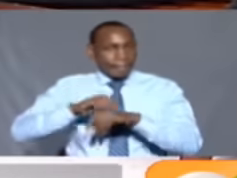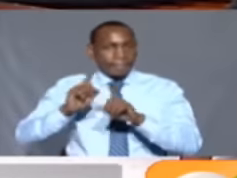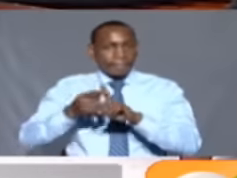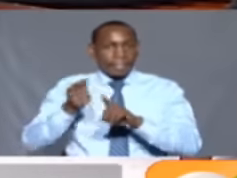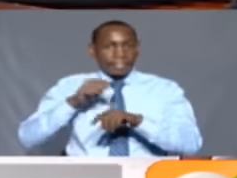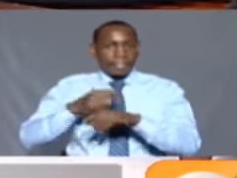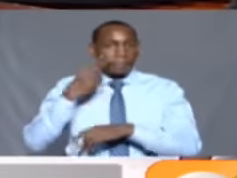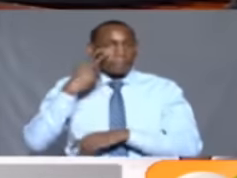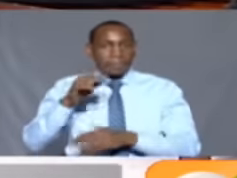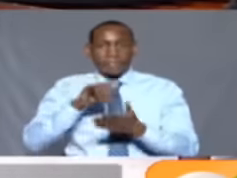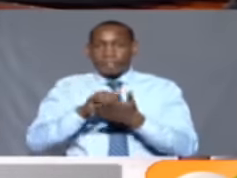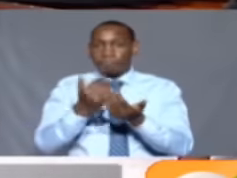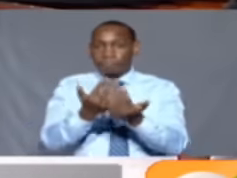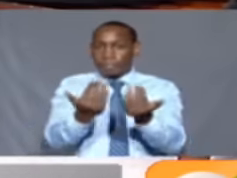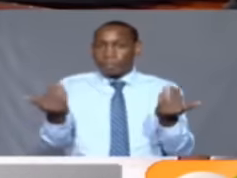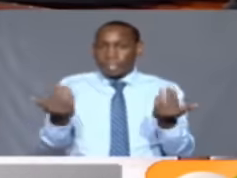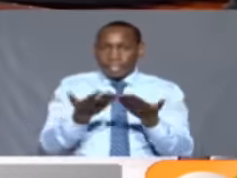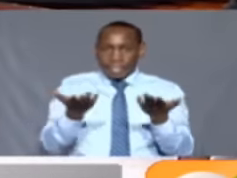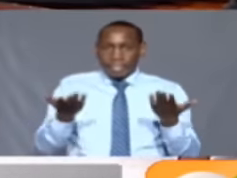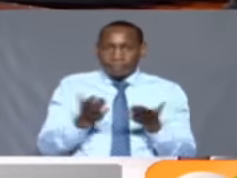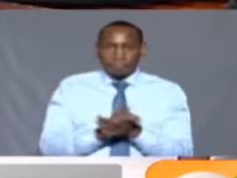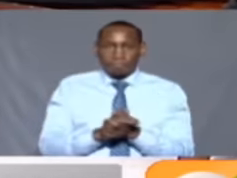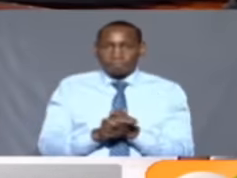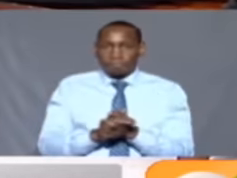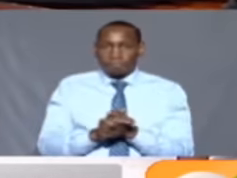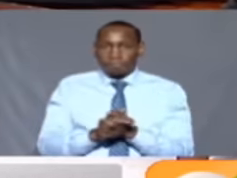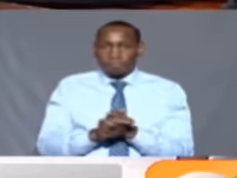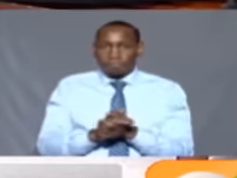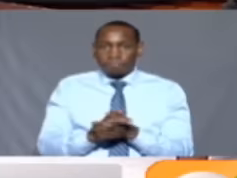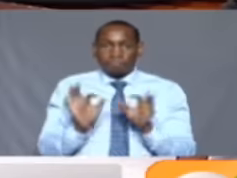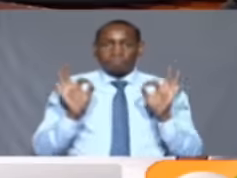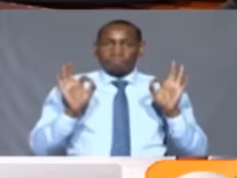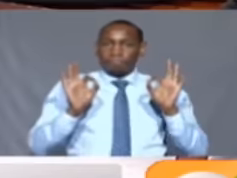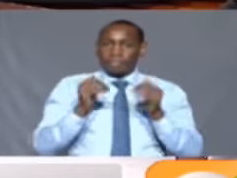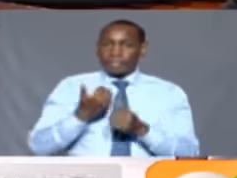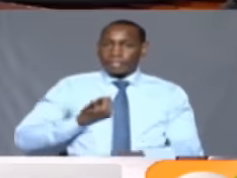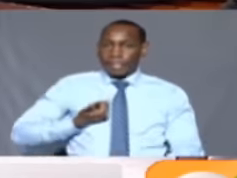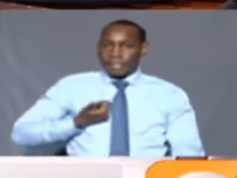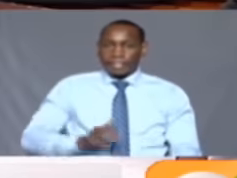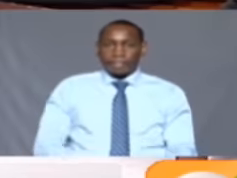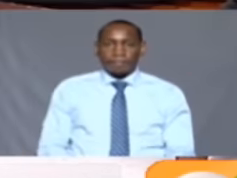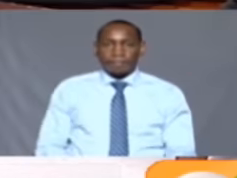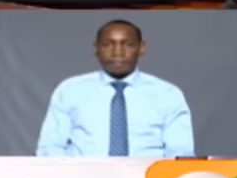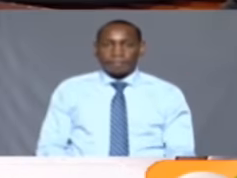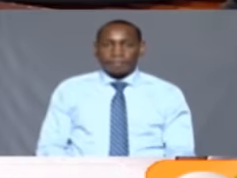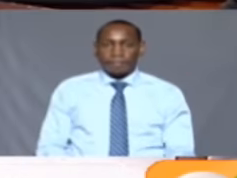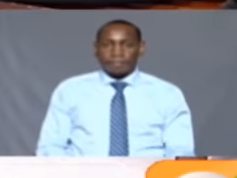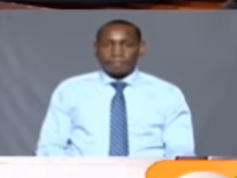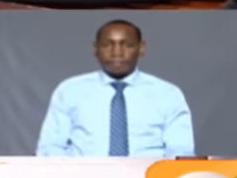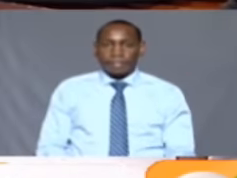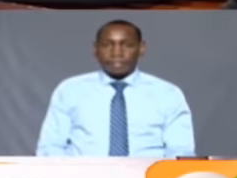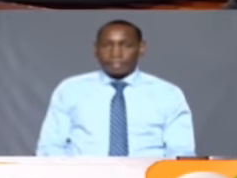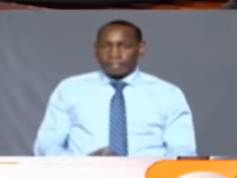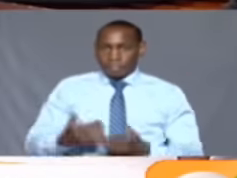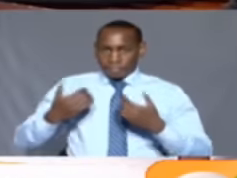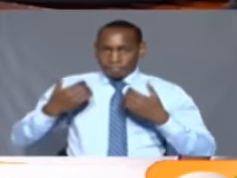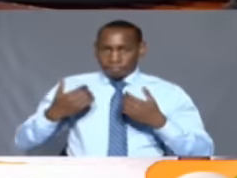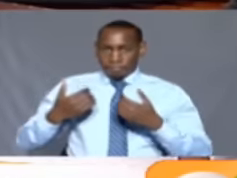mm-hmm. that you guys are just, you know, uptown girls. My dad also left me. I was a baby when my dad left me.